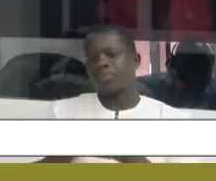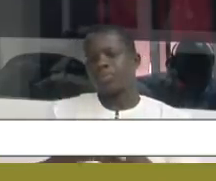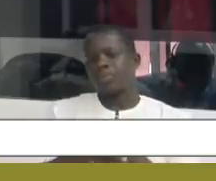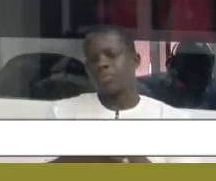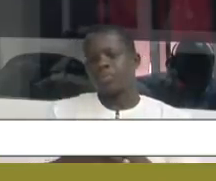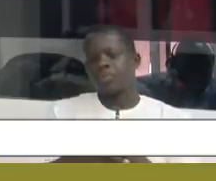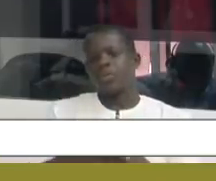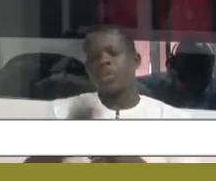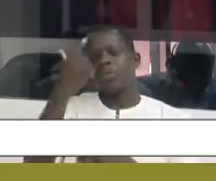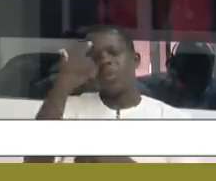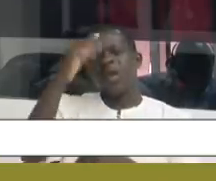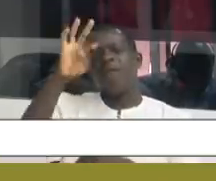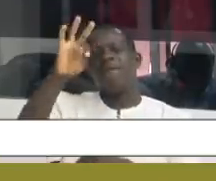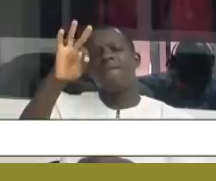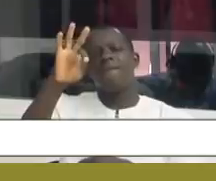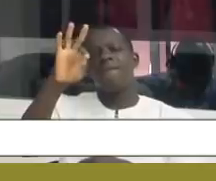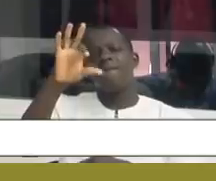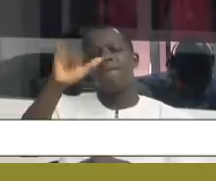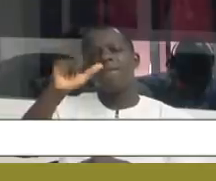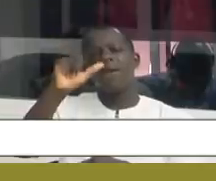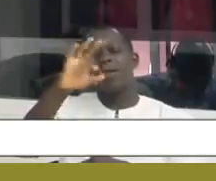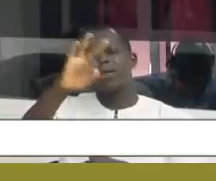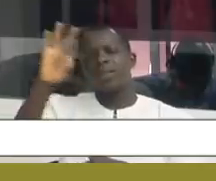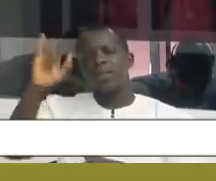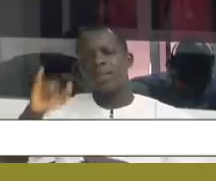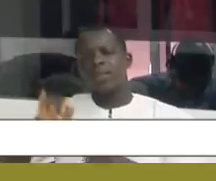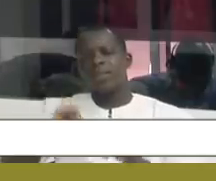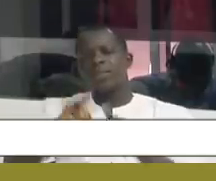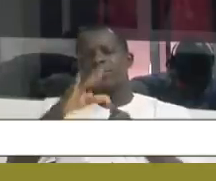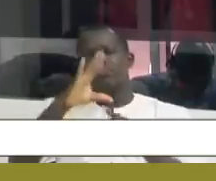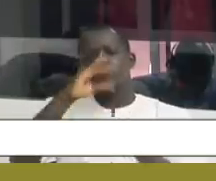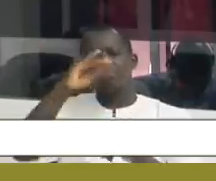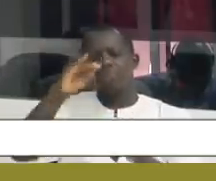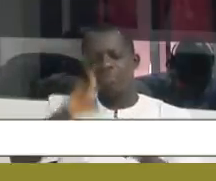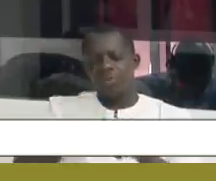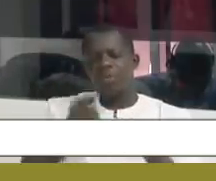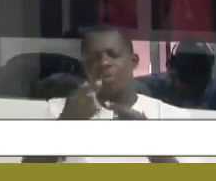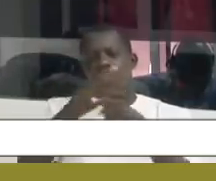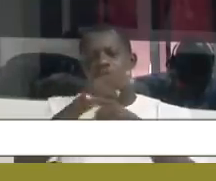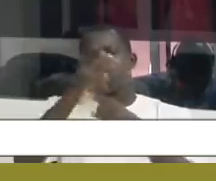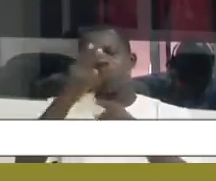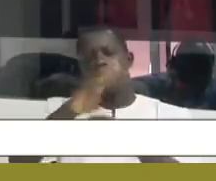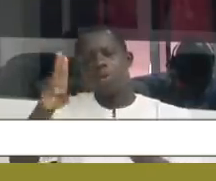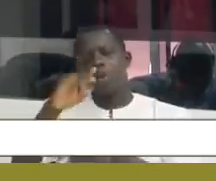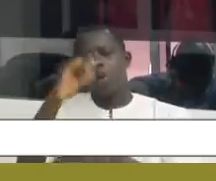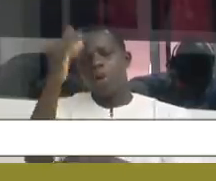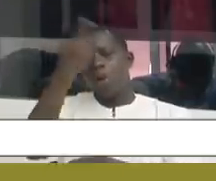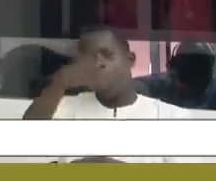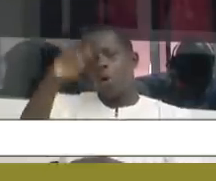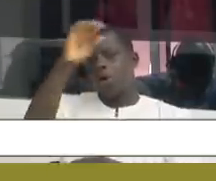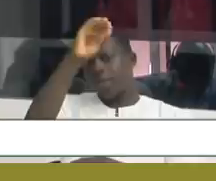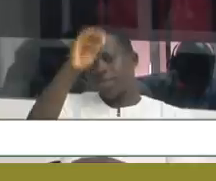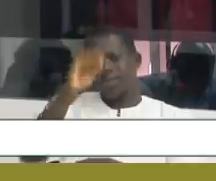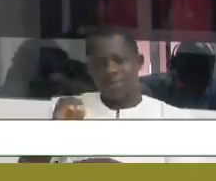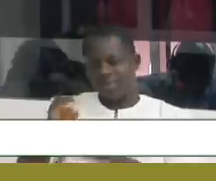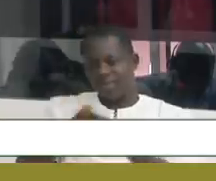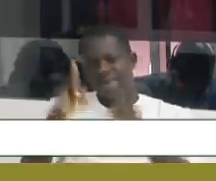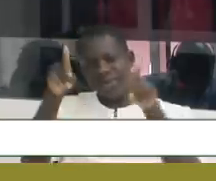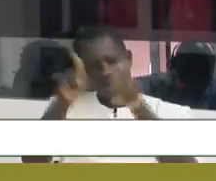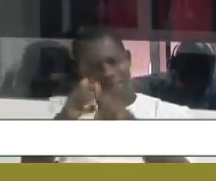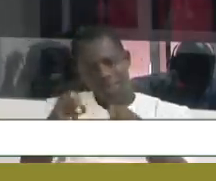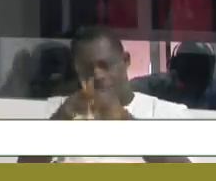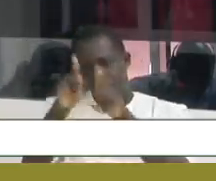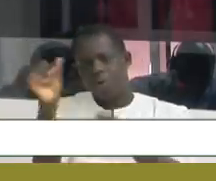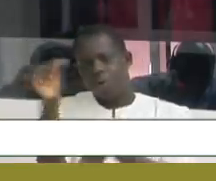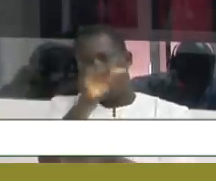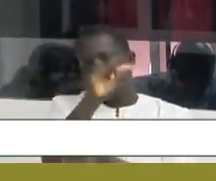Fatih's testimony is not consistent 100% with either of them. In